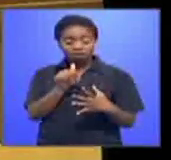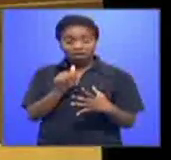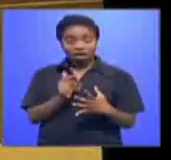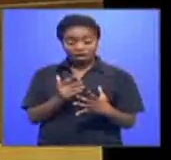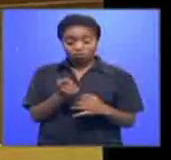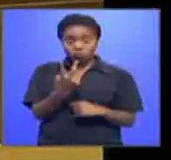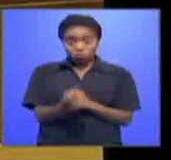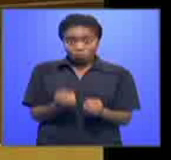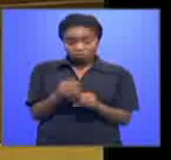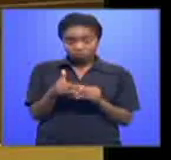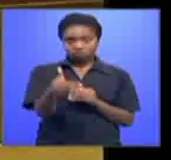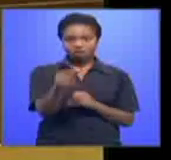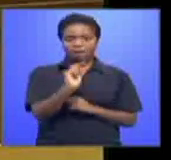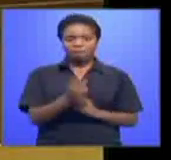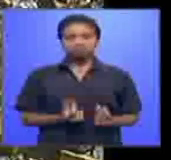years.